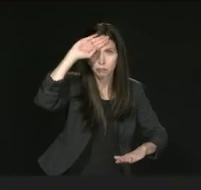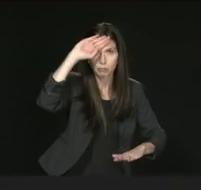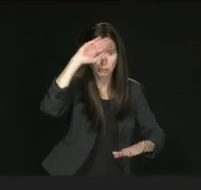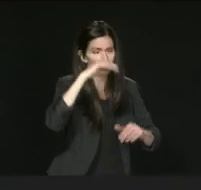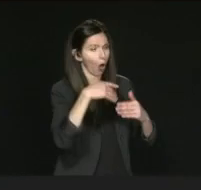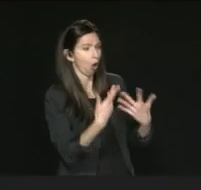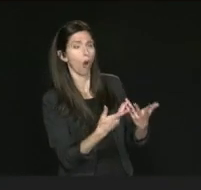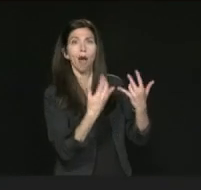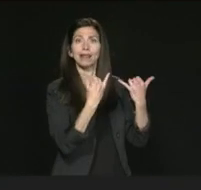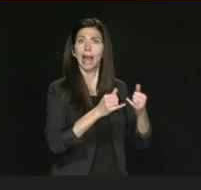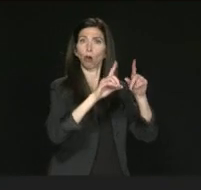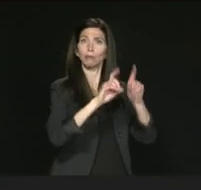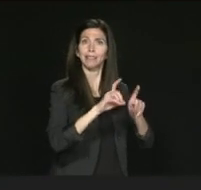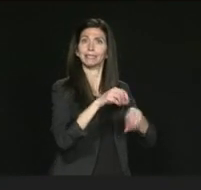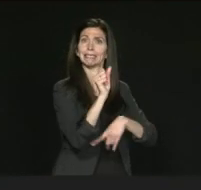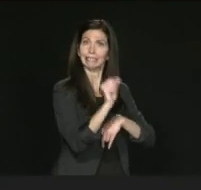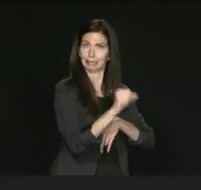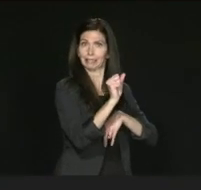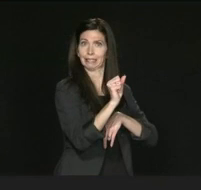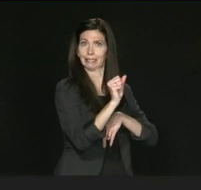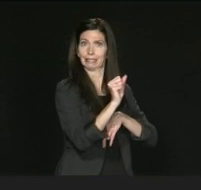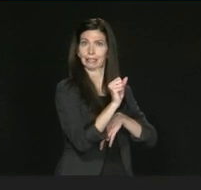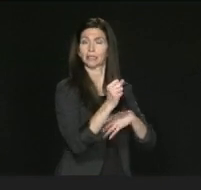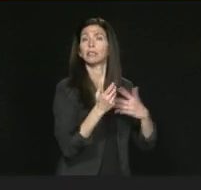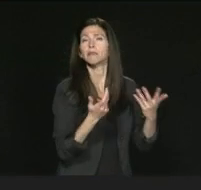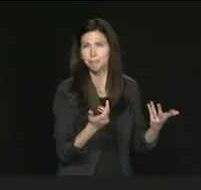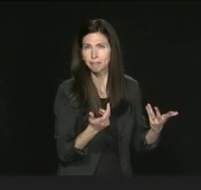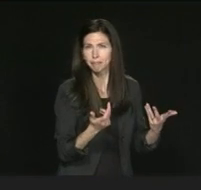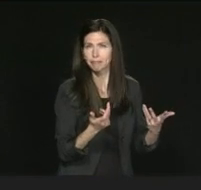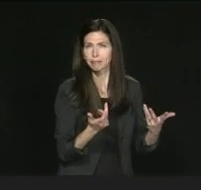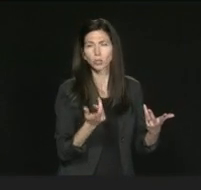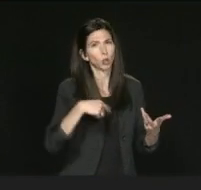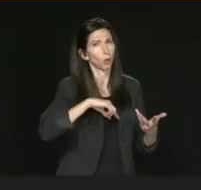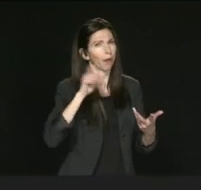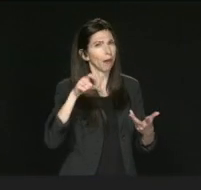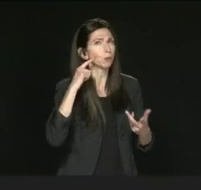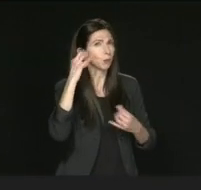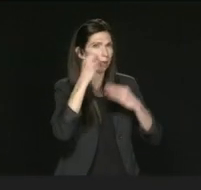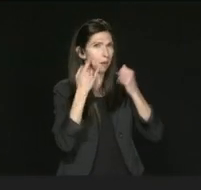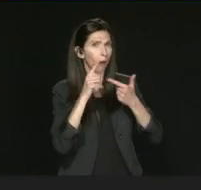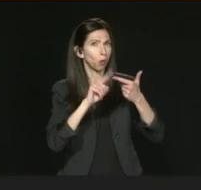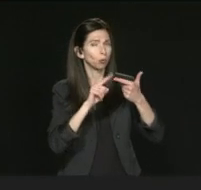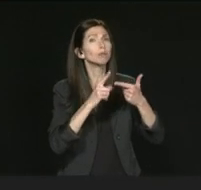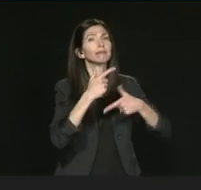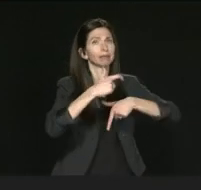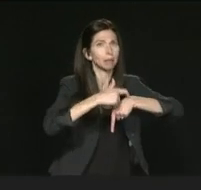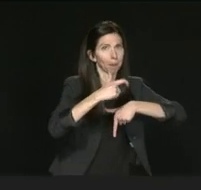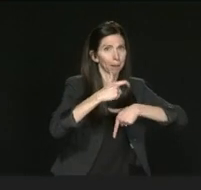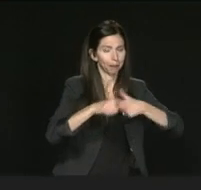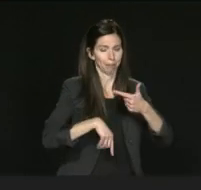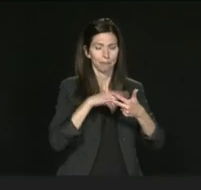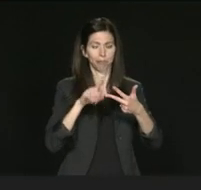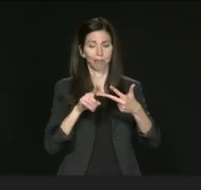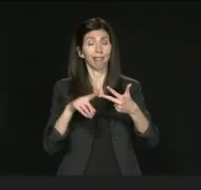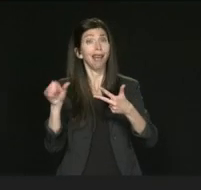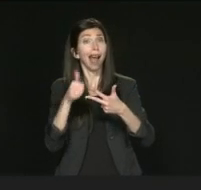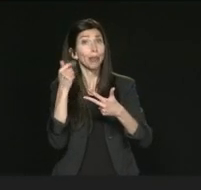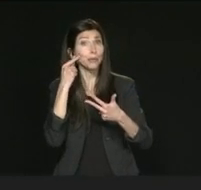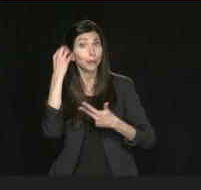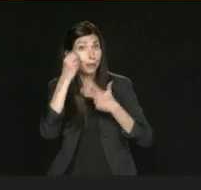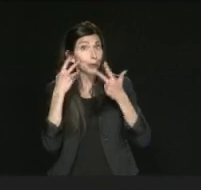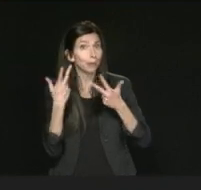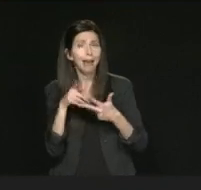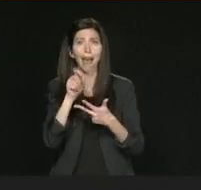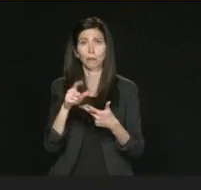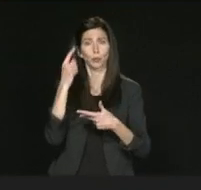know that in some environments, such as long-term care facilities, of course, if there's one